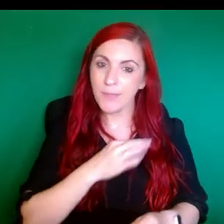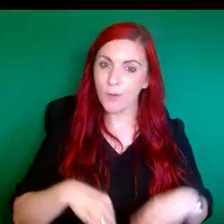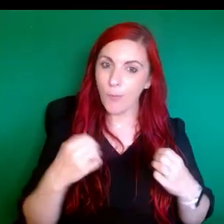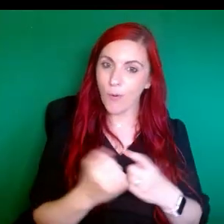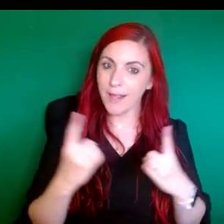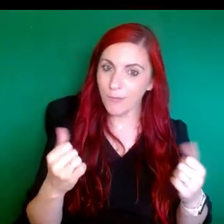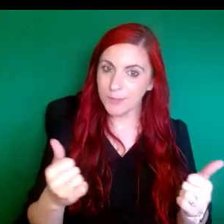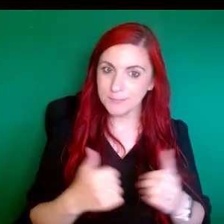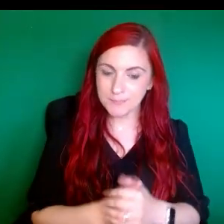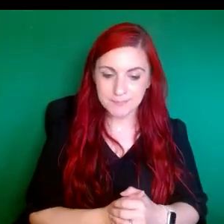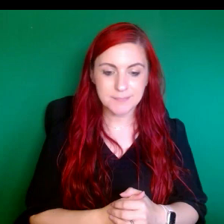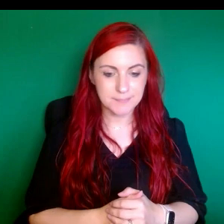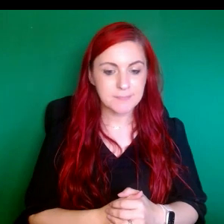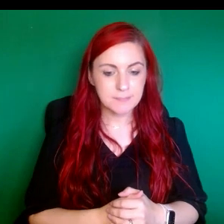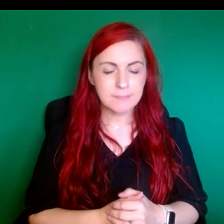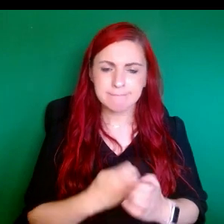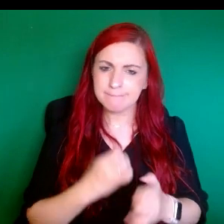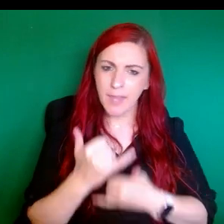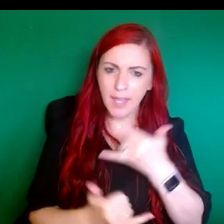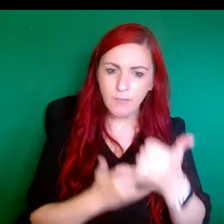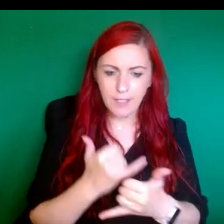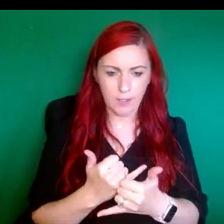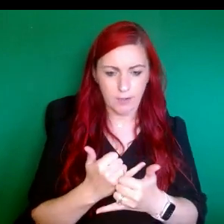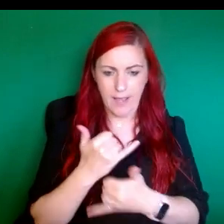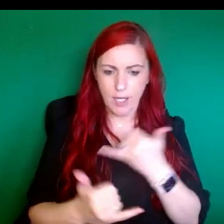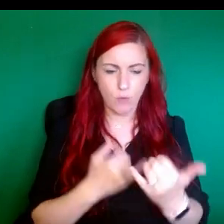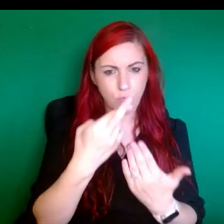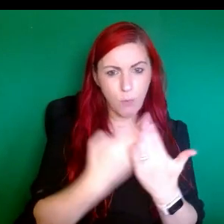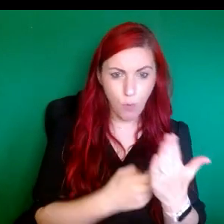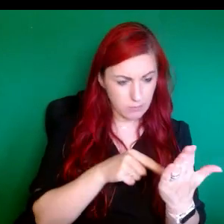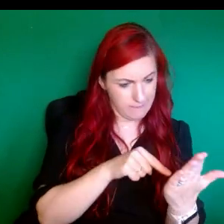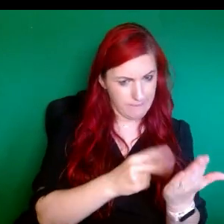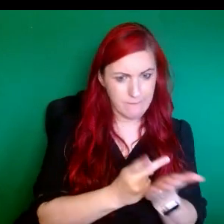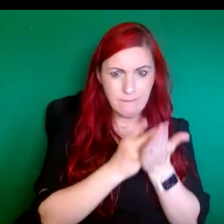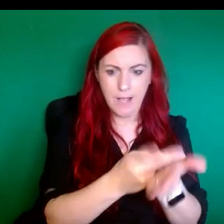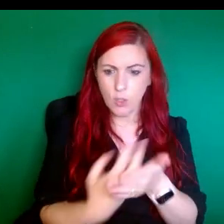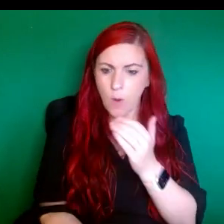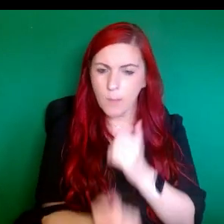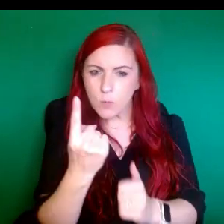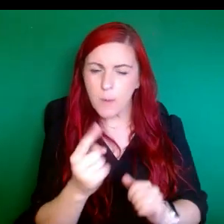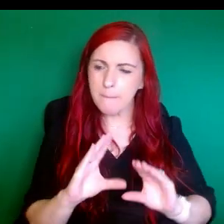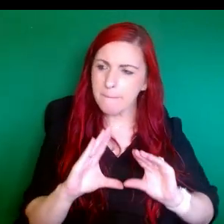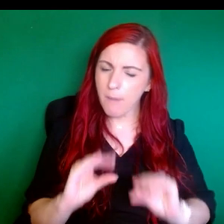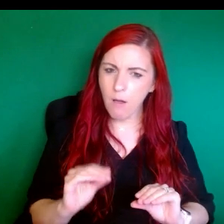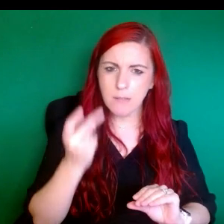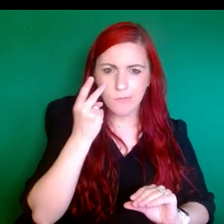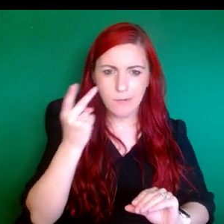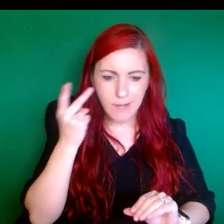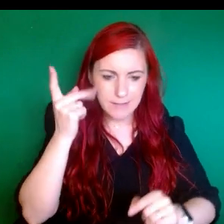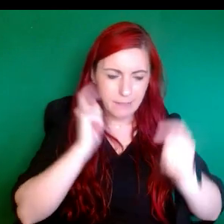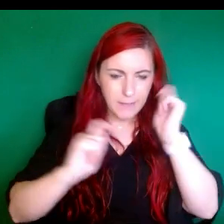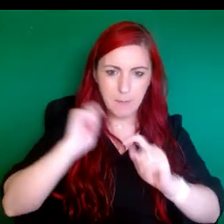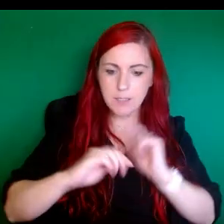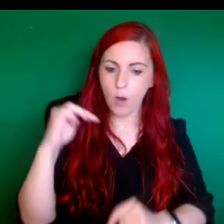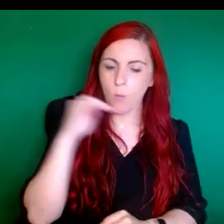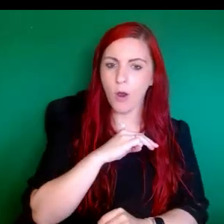year, the annual report offers a valuable opportunity to pause and reflect on our meaningful work and the profound impact this has had on the lives of